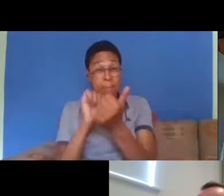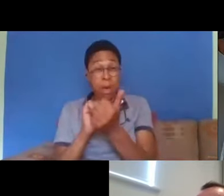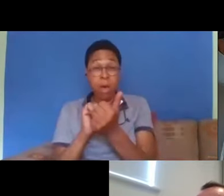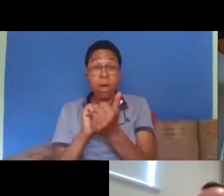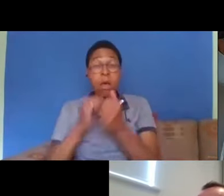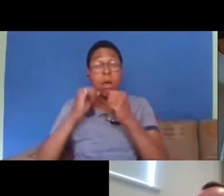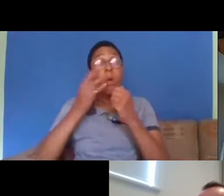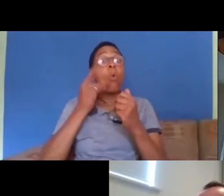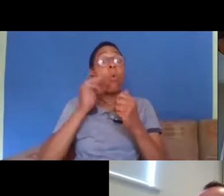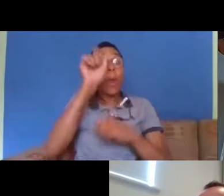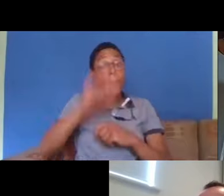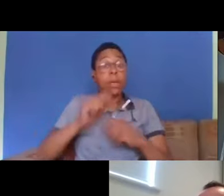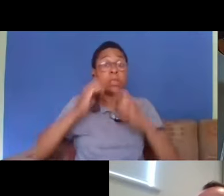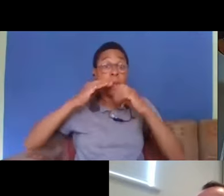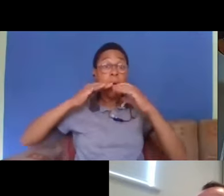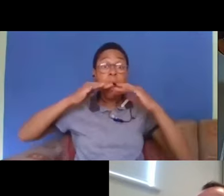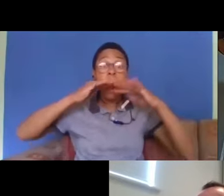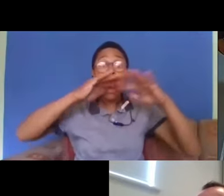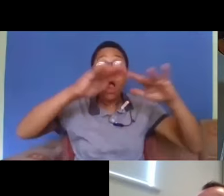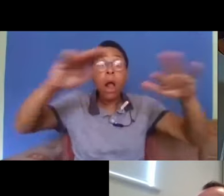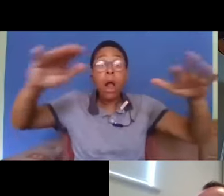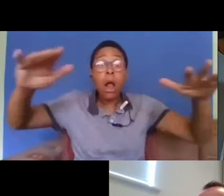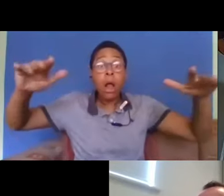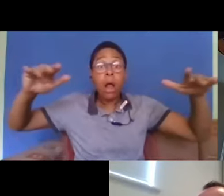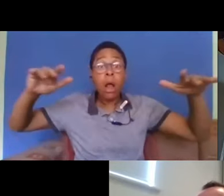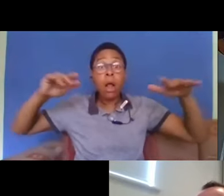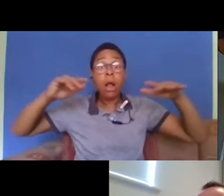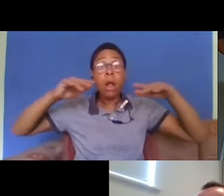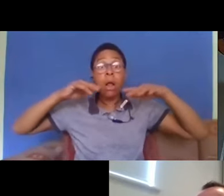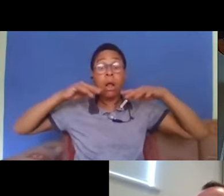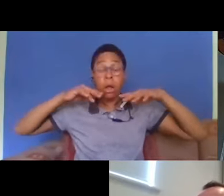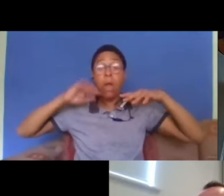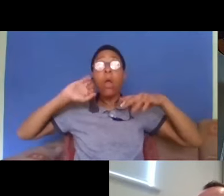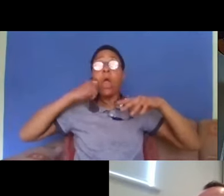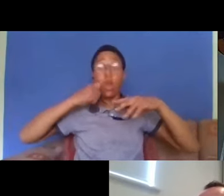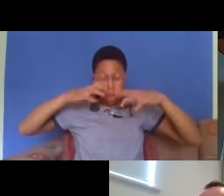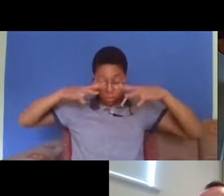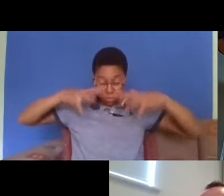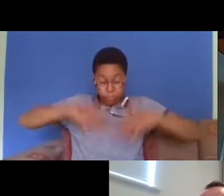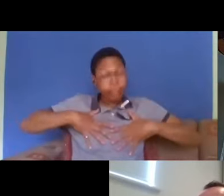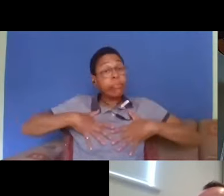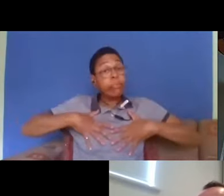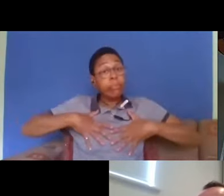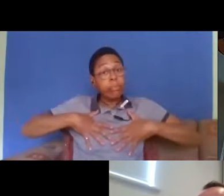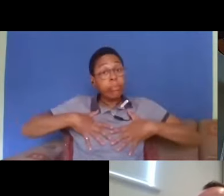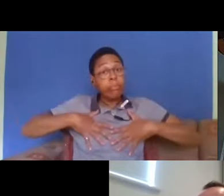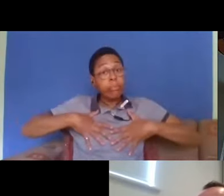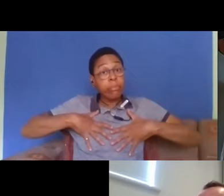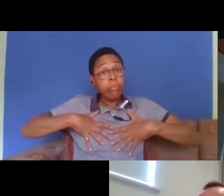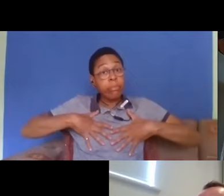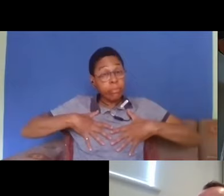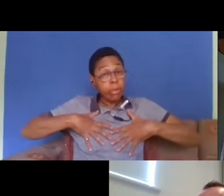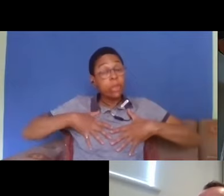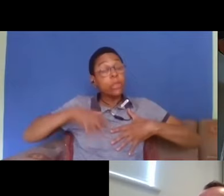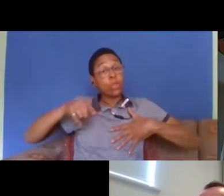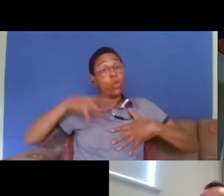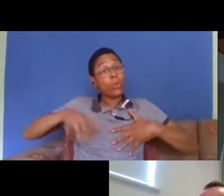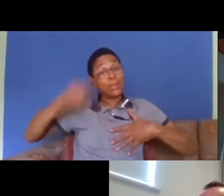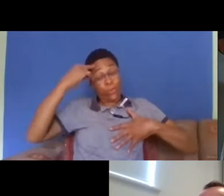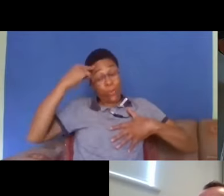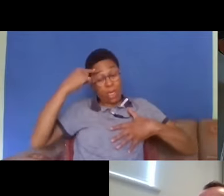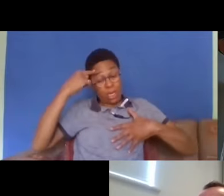So it's what you do with your clothing, knowing that it's probably going to be contaminated. So it's how you clean and